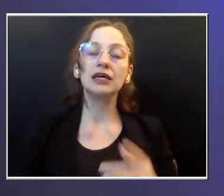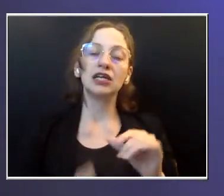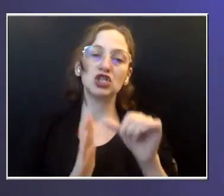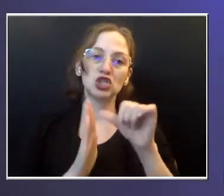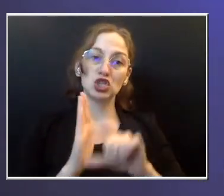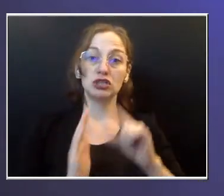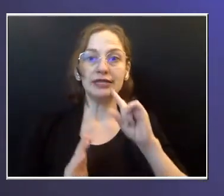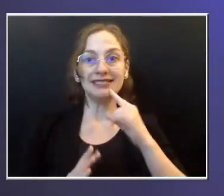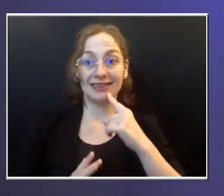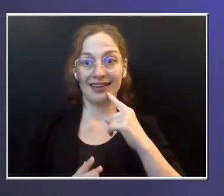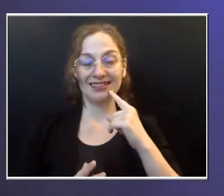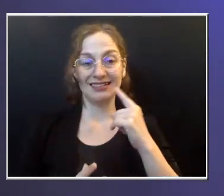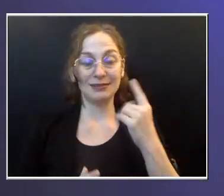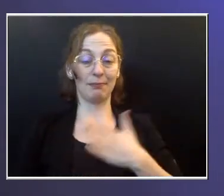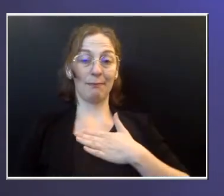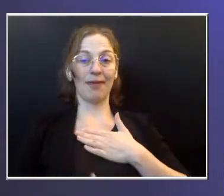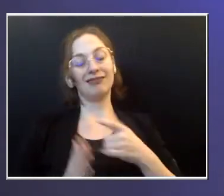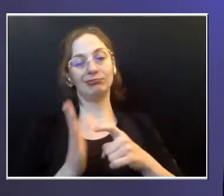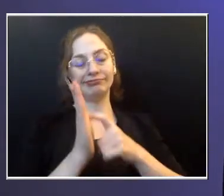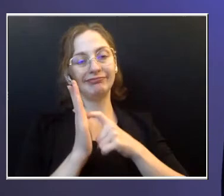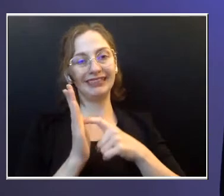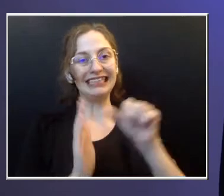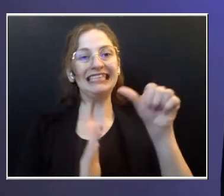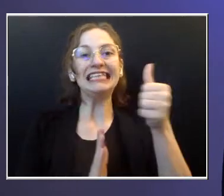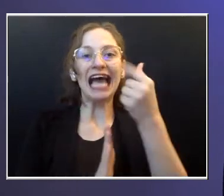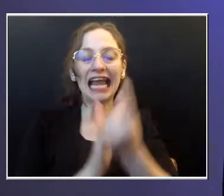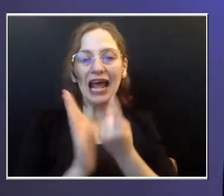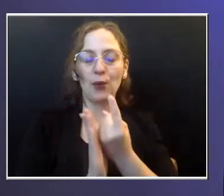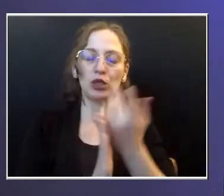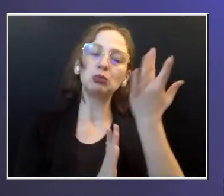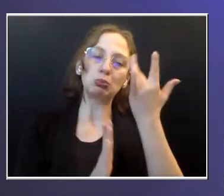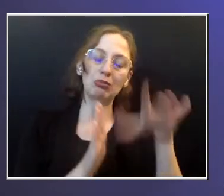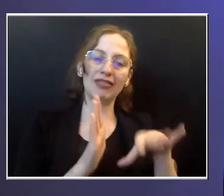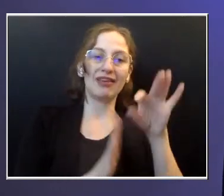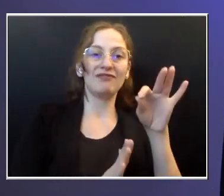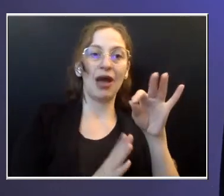had to fix why they were in there. And I'm into my third.